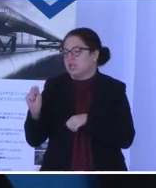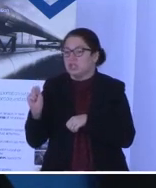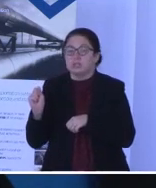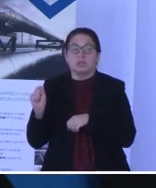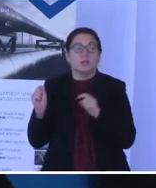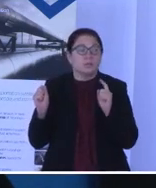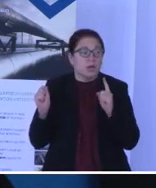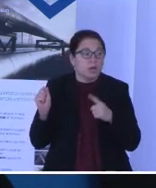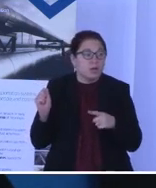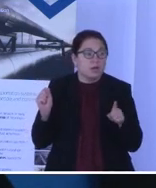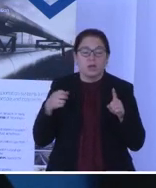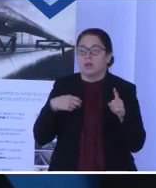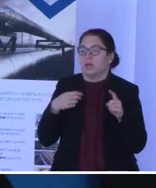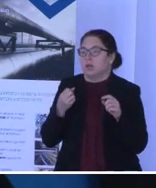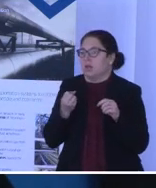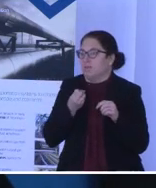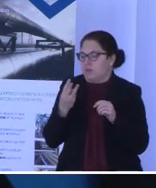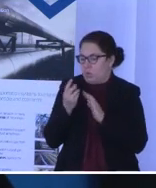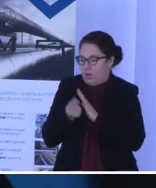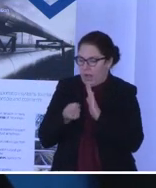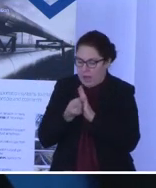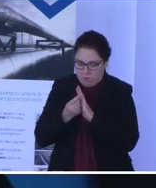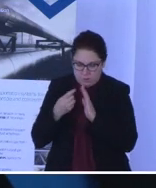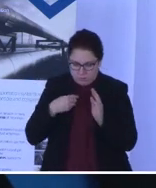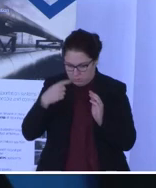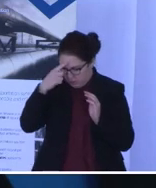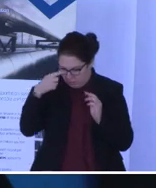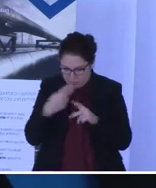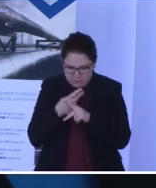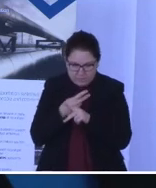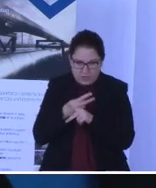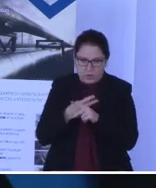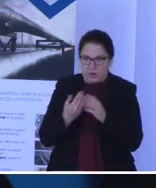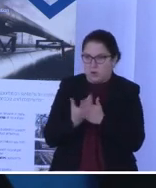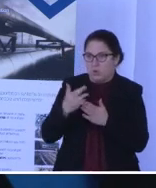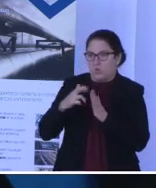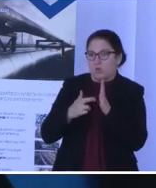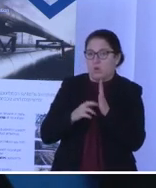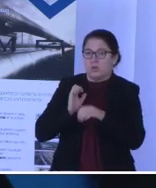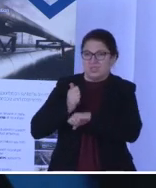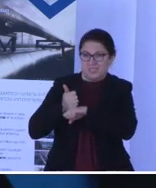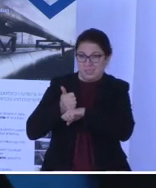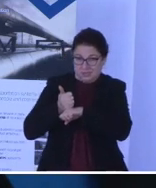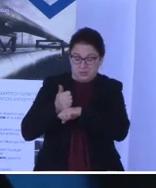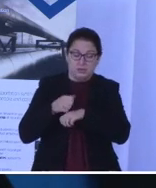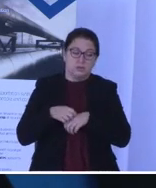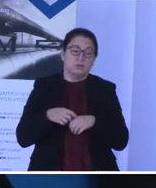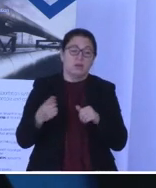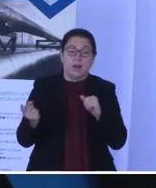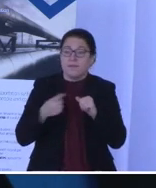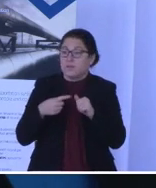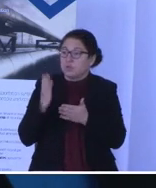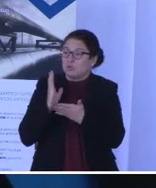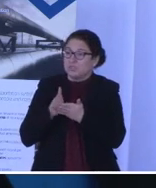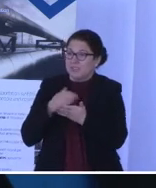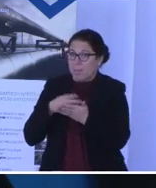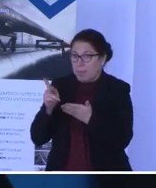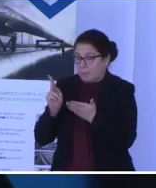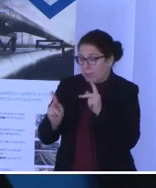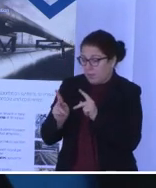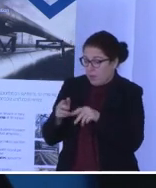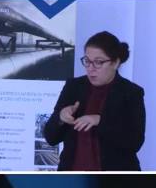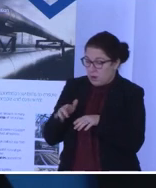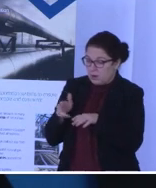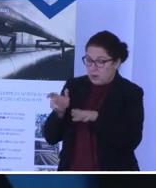within a matter of hours to put a new procedure in place, first to stop people from bringing liquids on the plane, and then